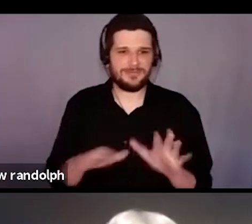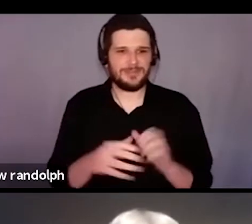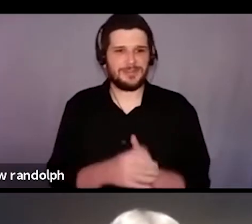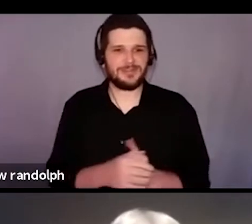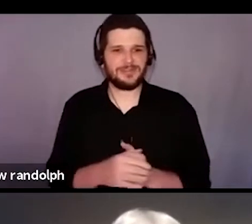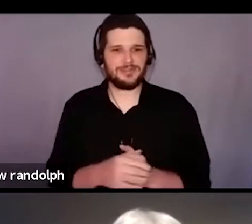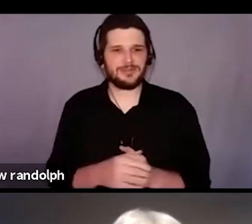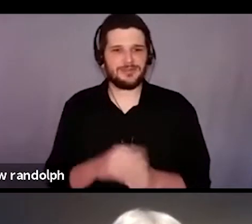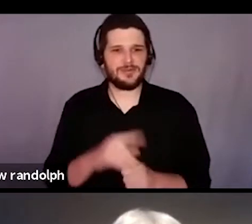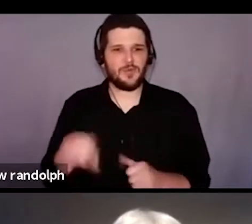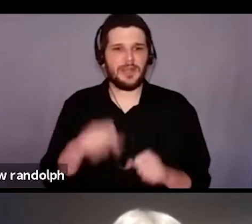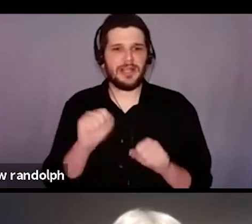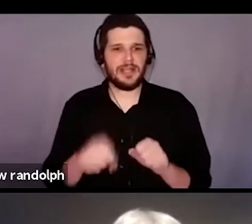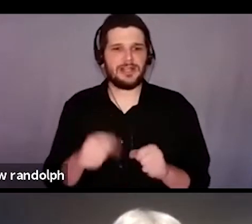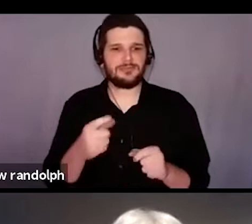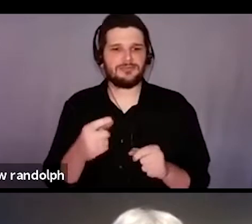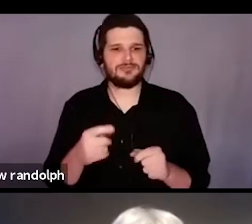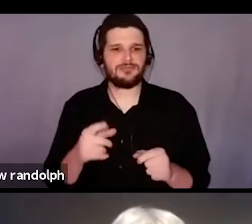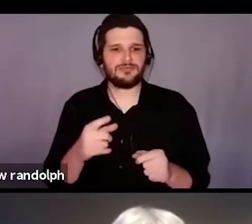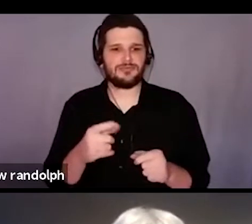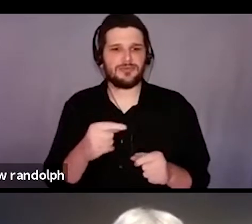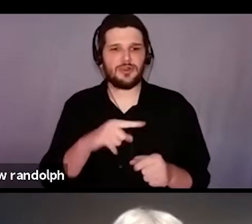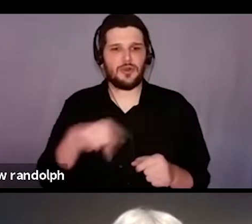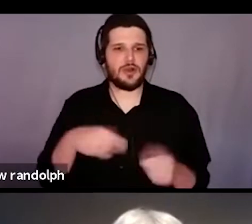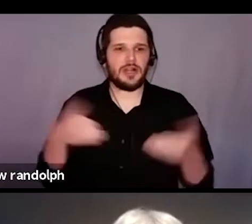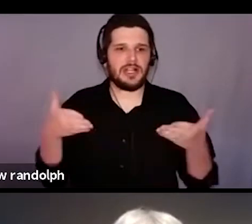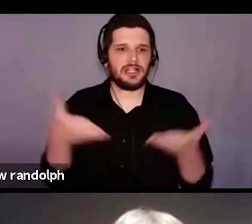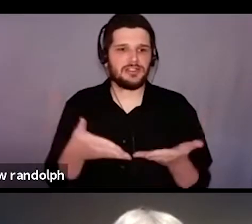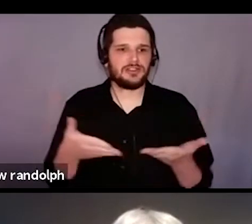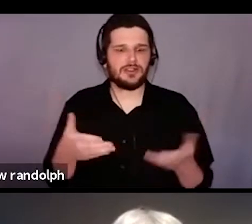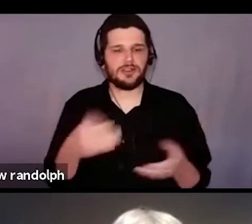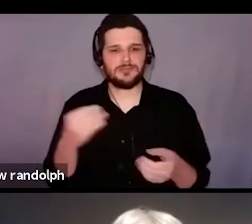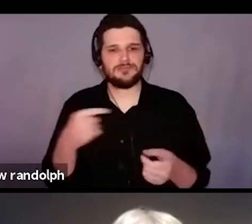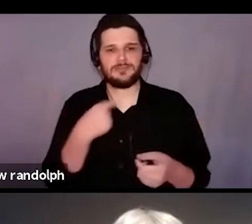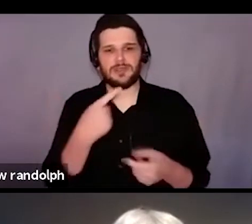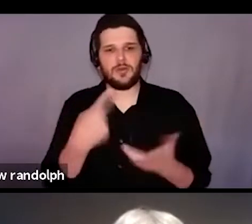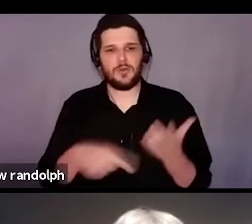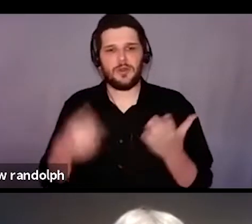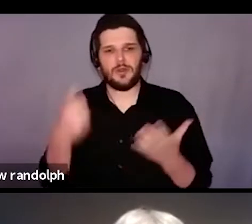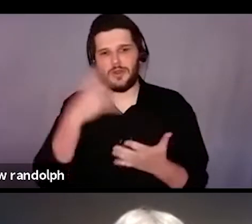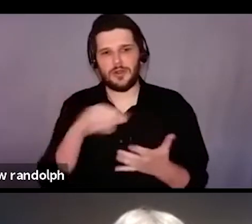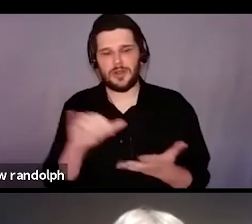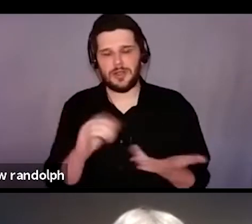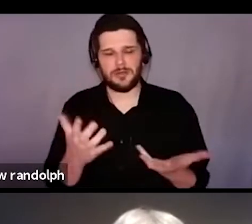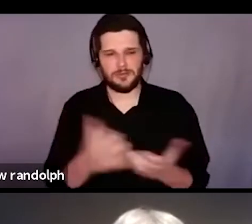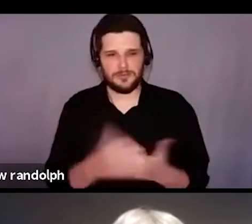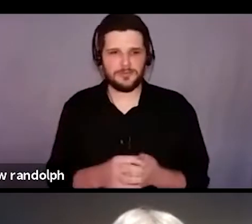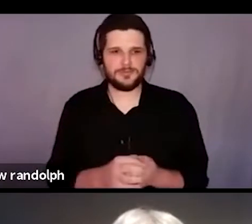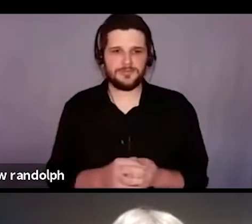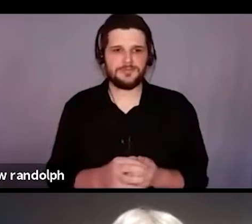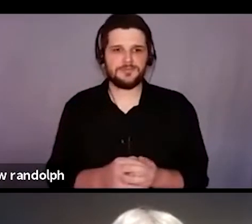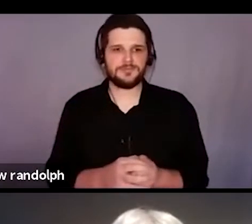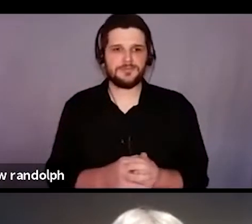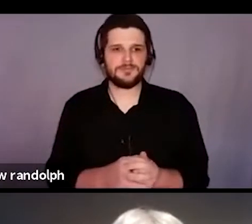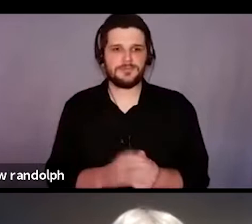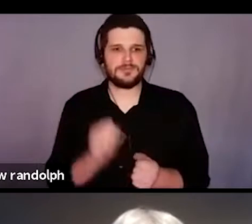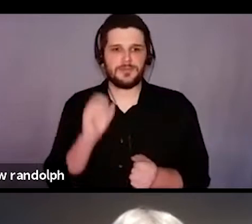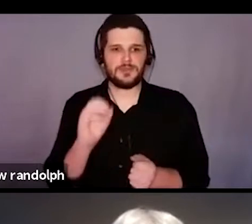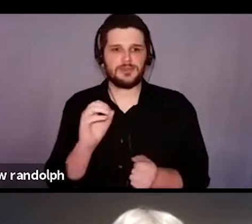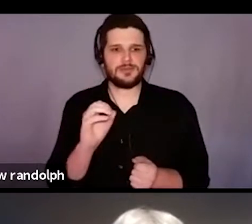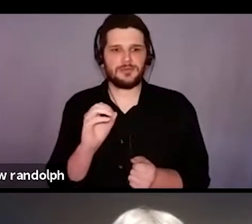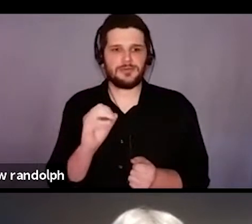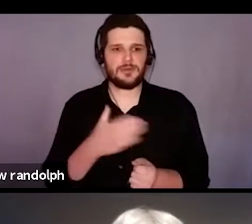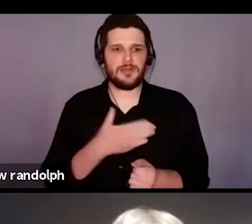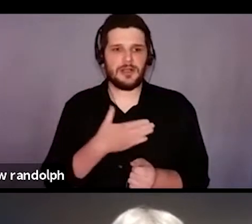We can do our like introductions and descriptions and stuff. Give your descriptions and introductions. Oh, so